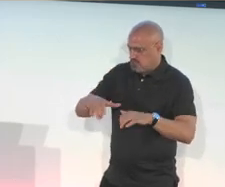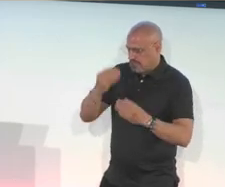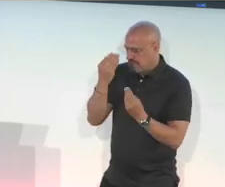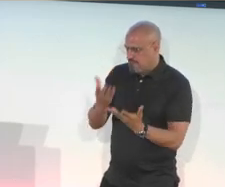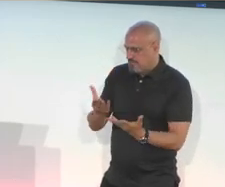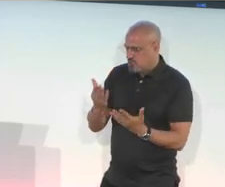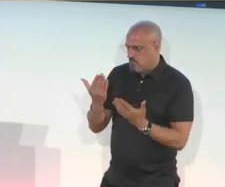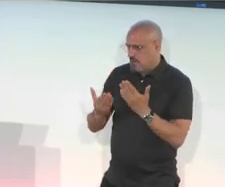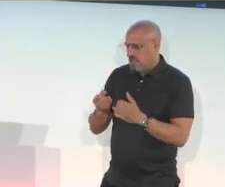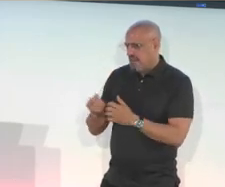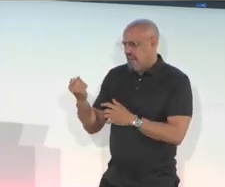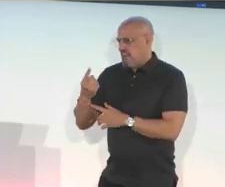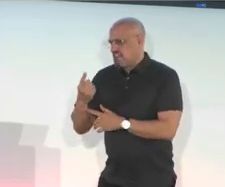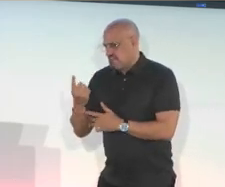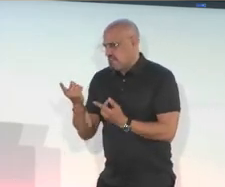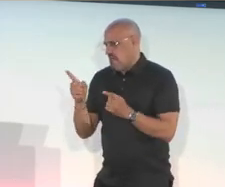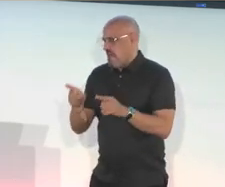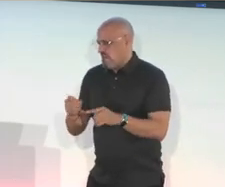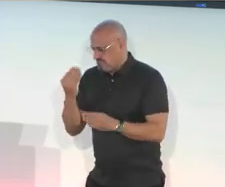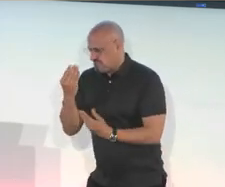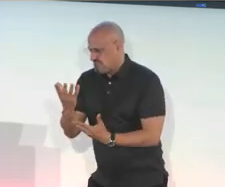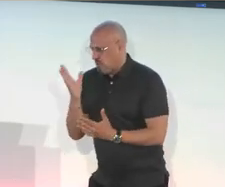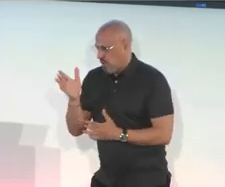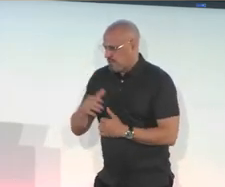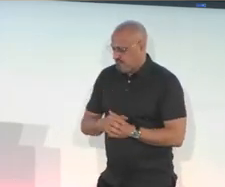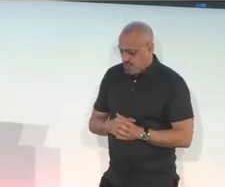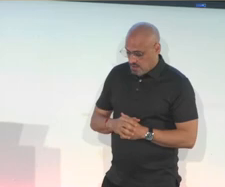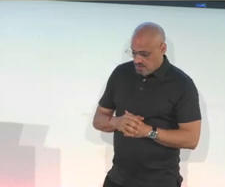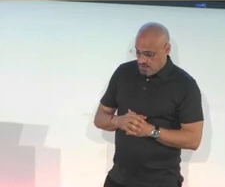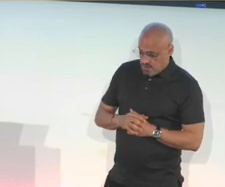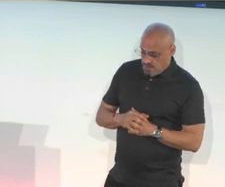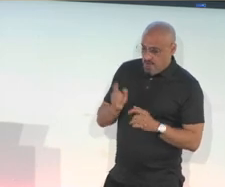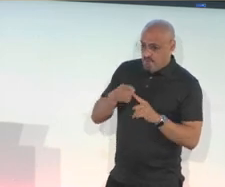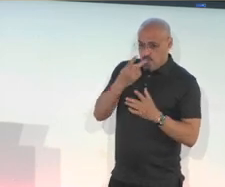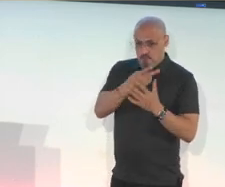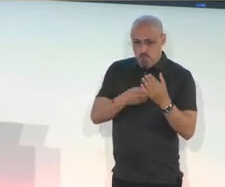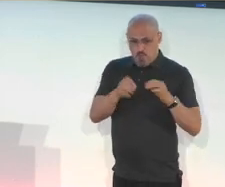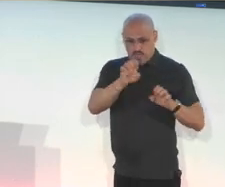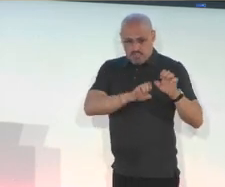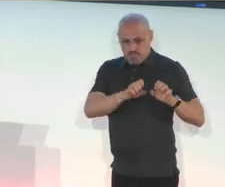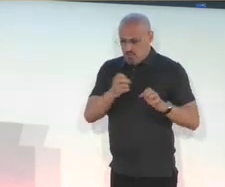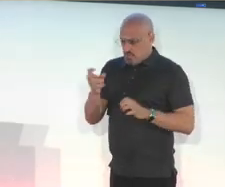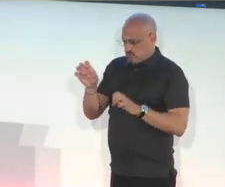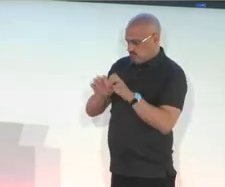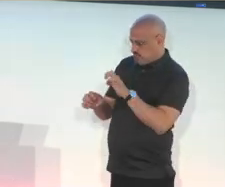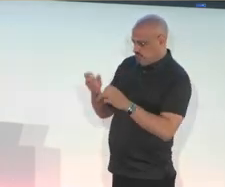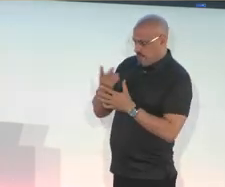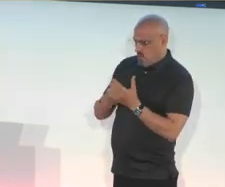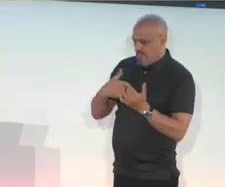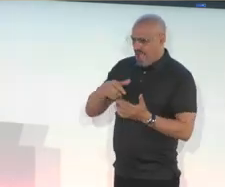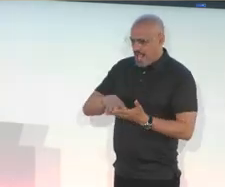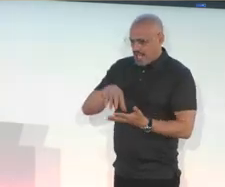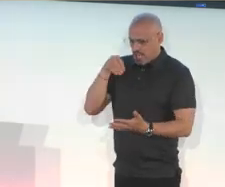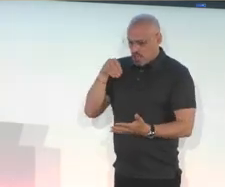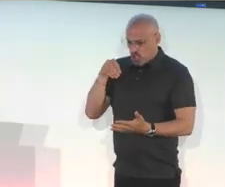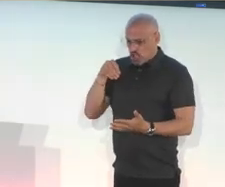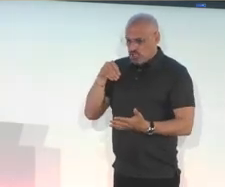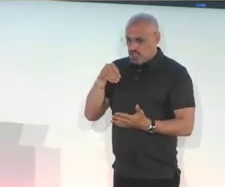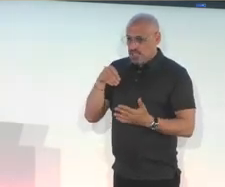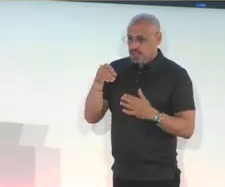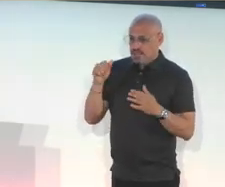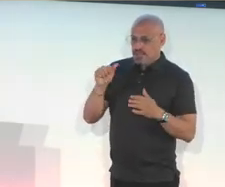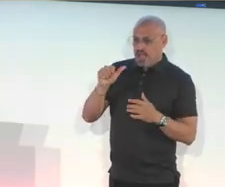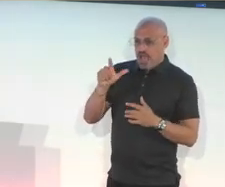know maybe next year. From both these experiments, I learned that these